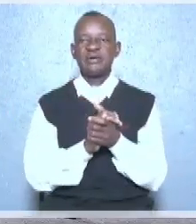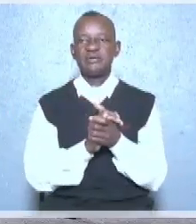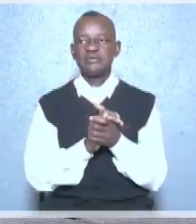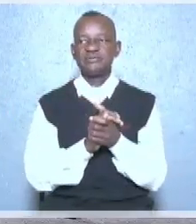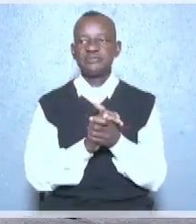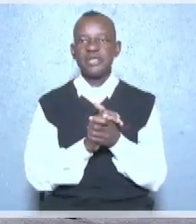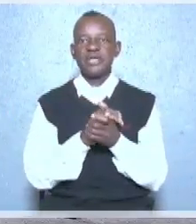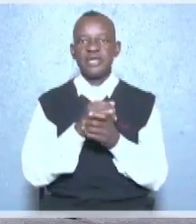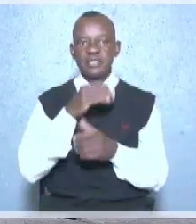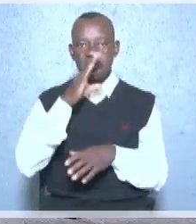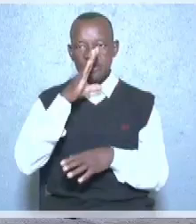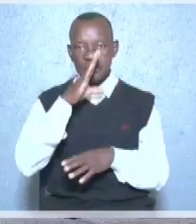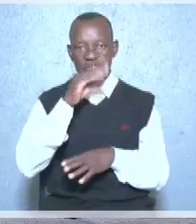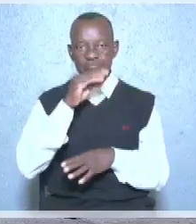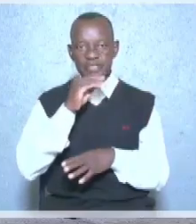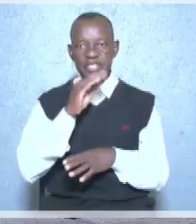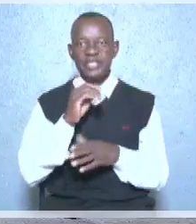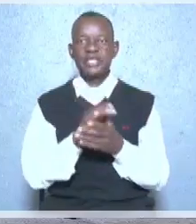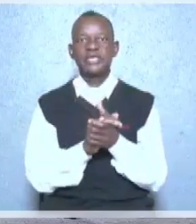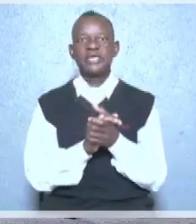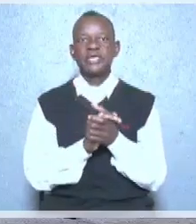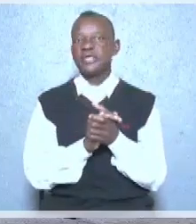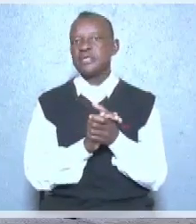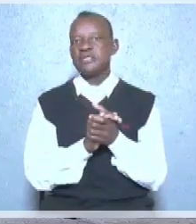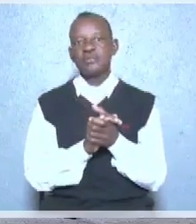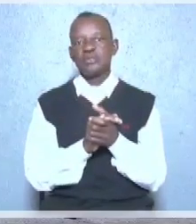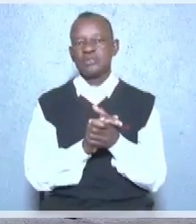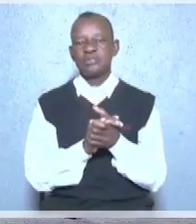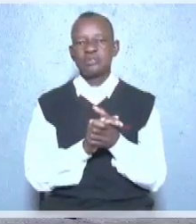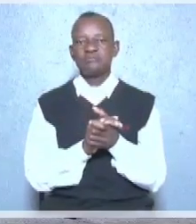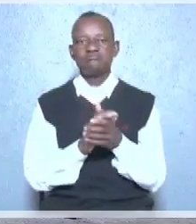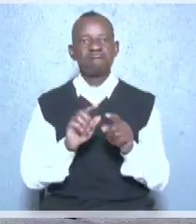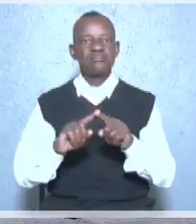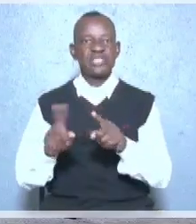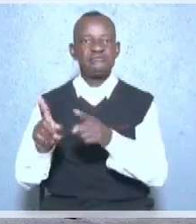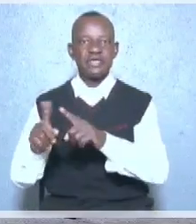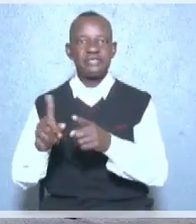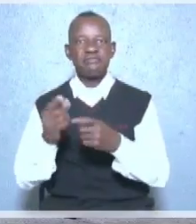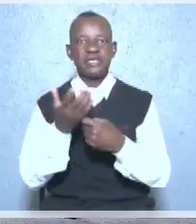in the film industry for quite a long time. I have been because of his